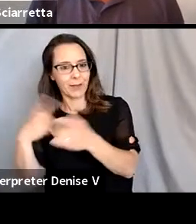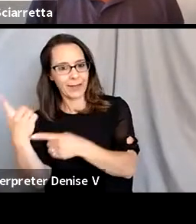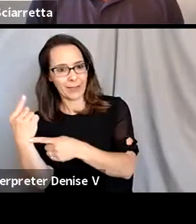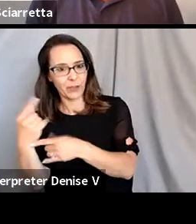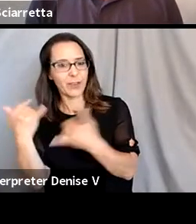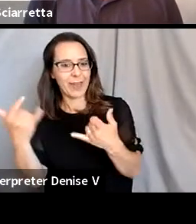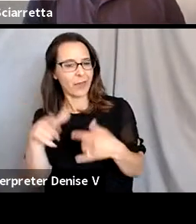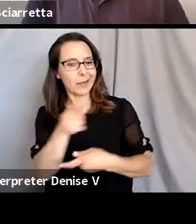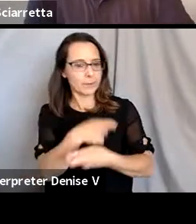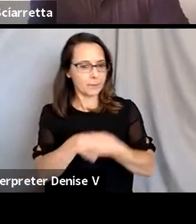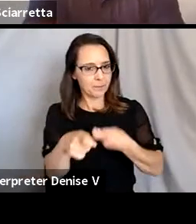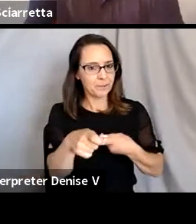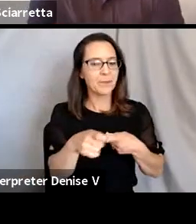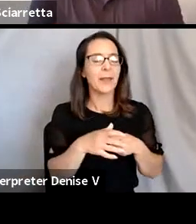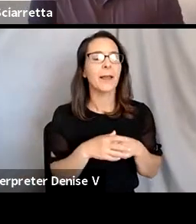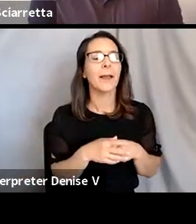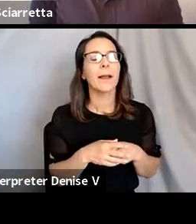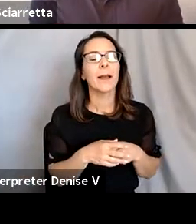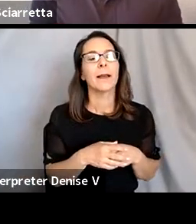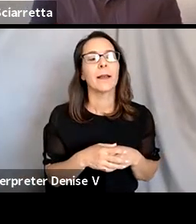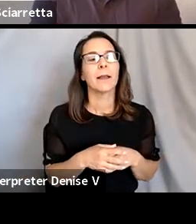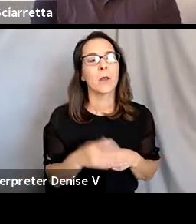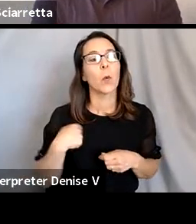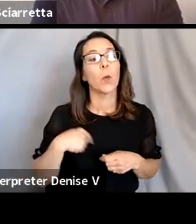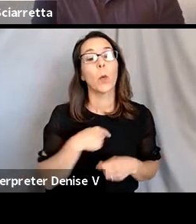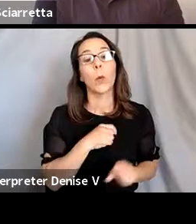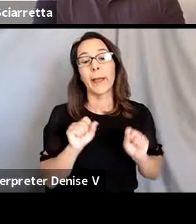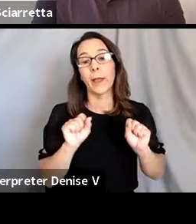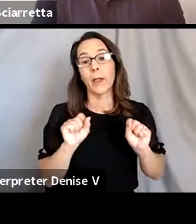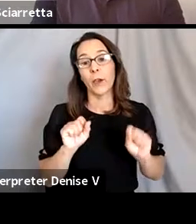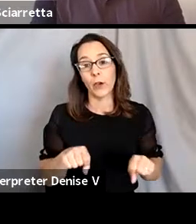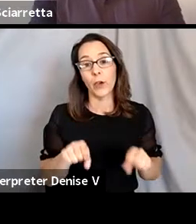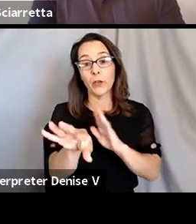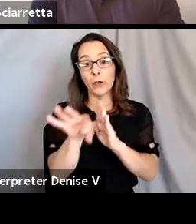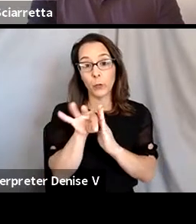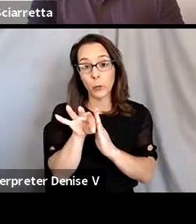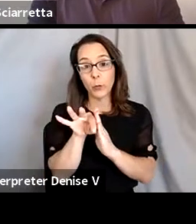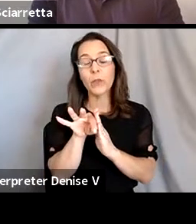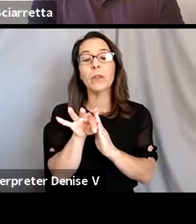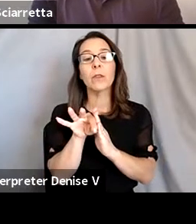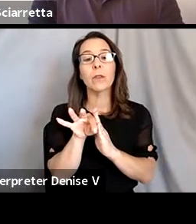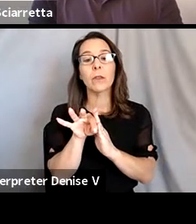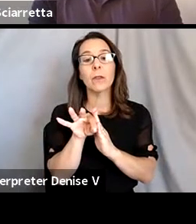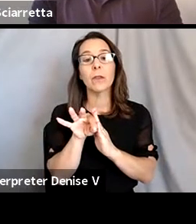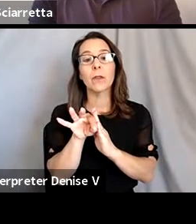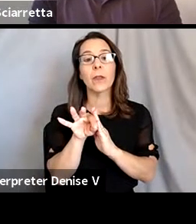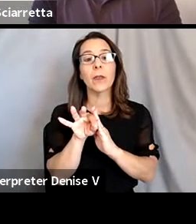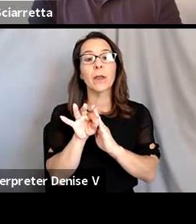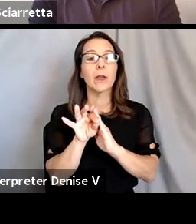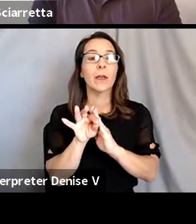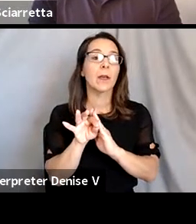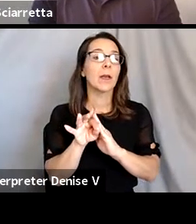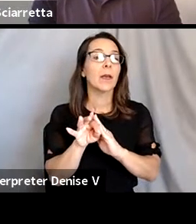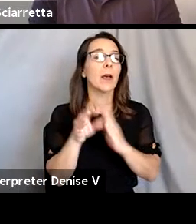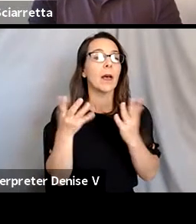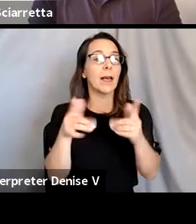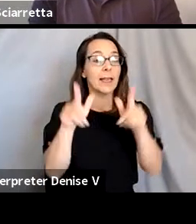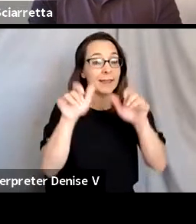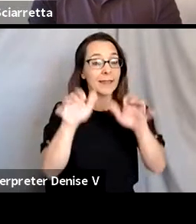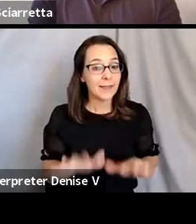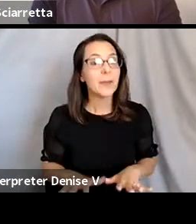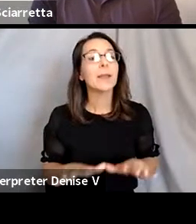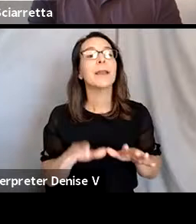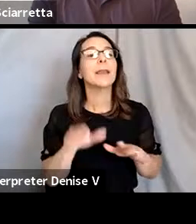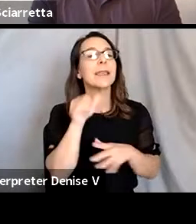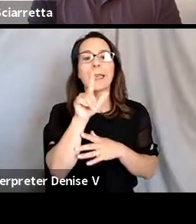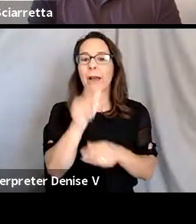So we were able to actually choose a a benchmark or assessment that didn't have